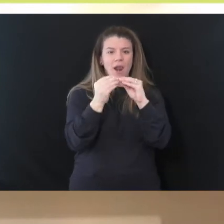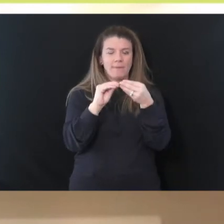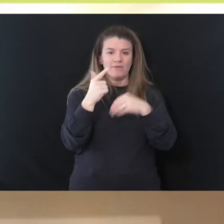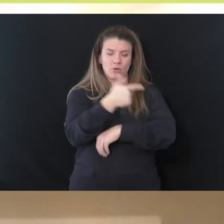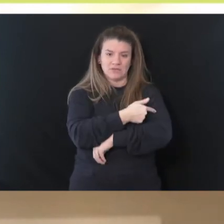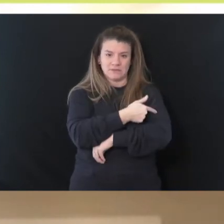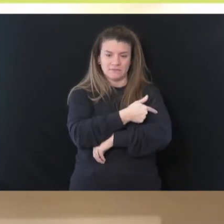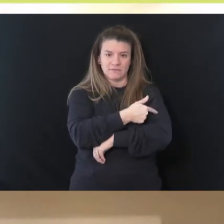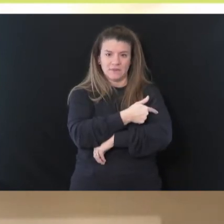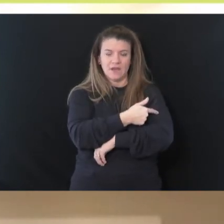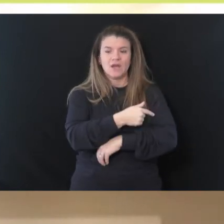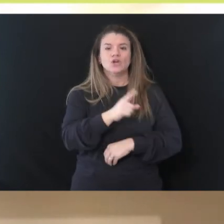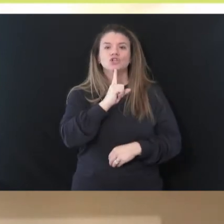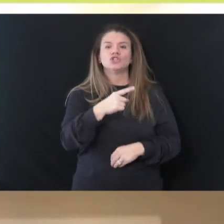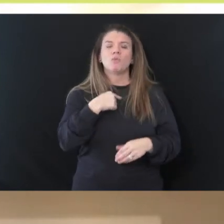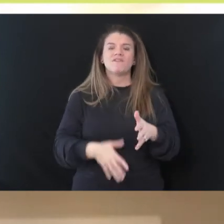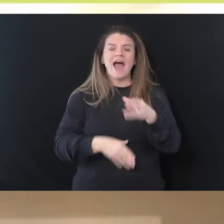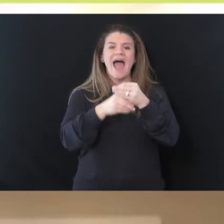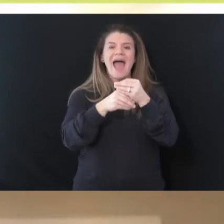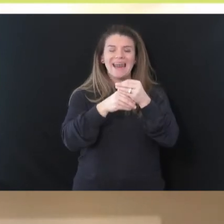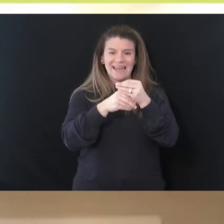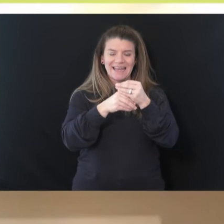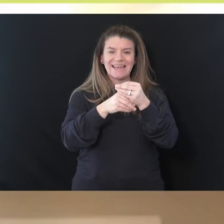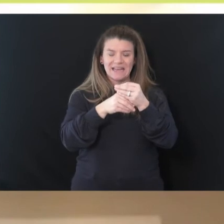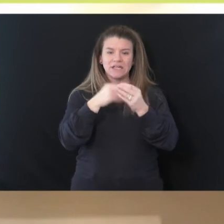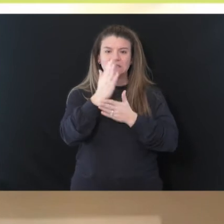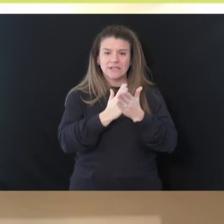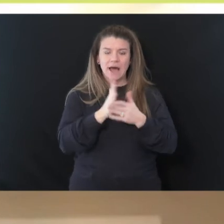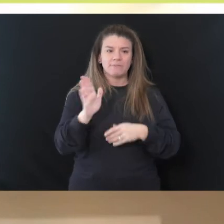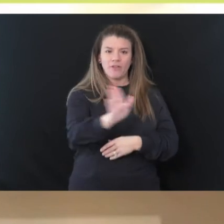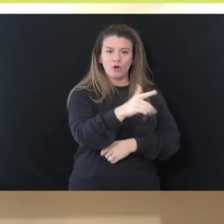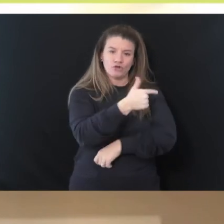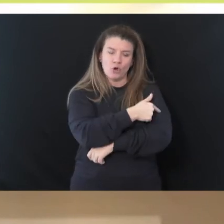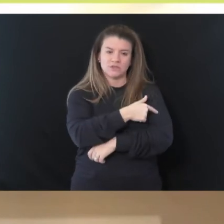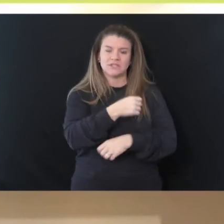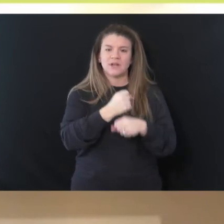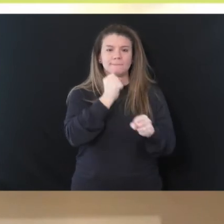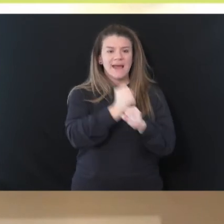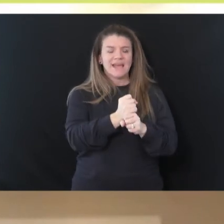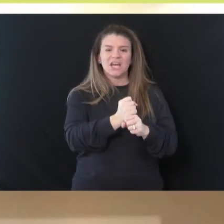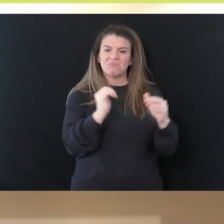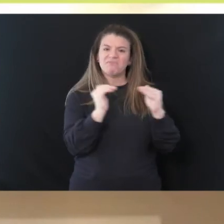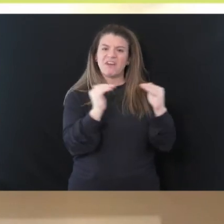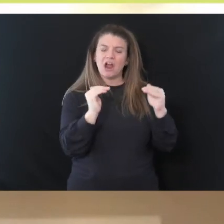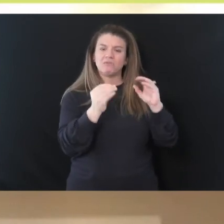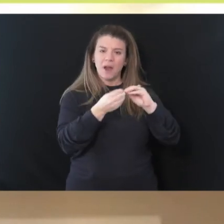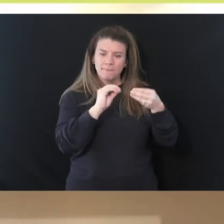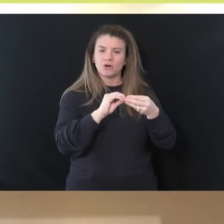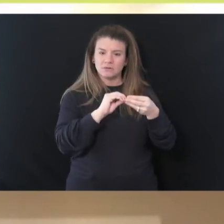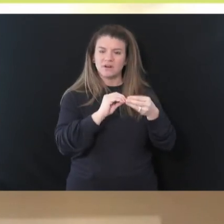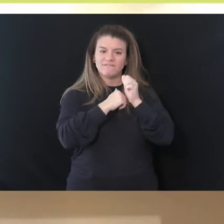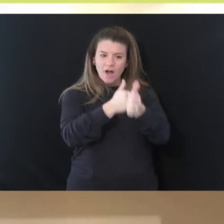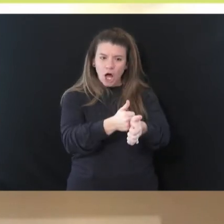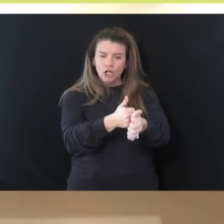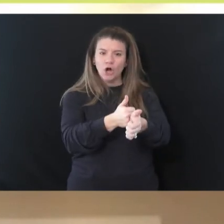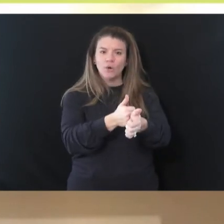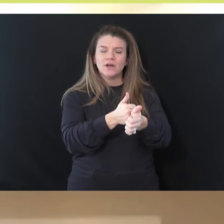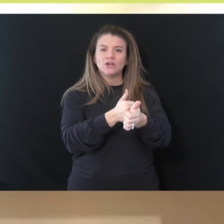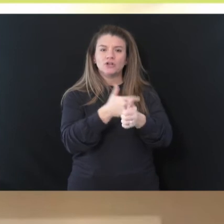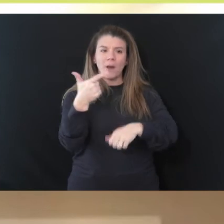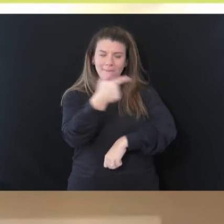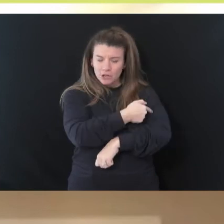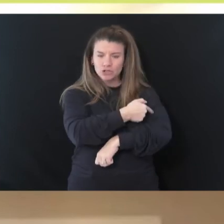doses. So we've added to those doses to make it a reasonable number to be able to